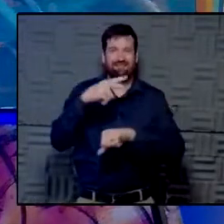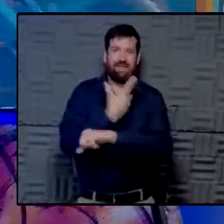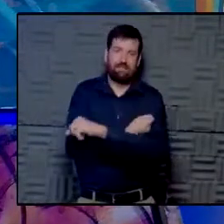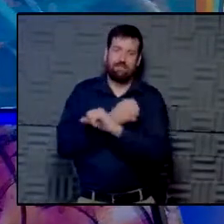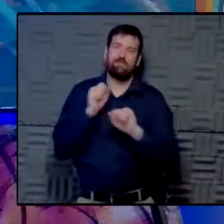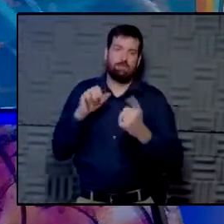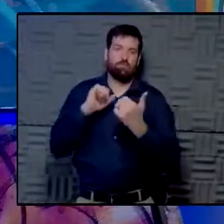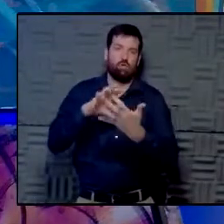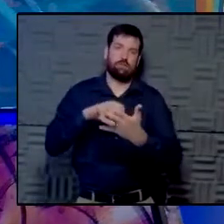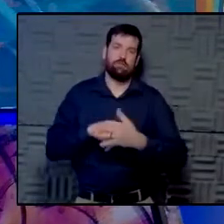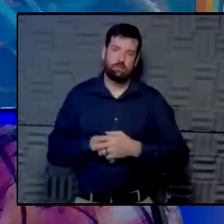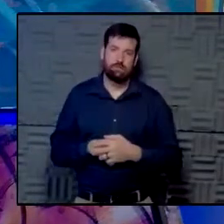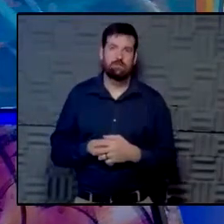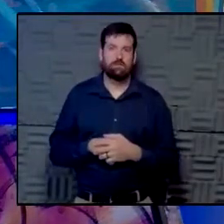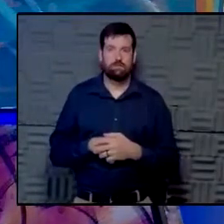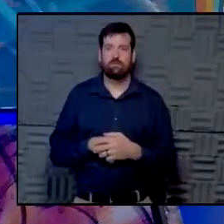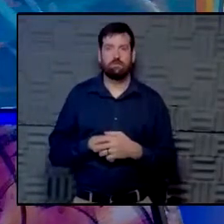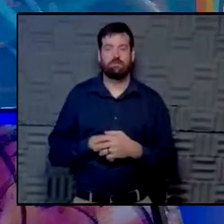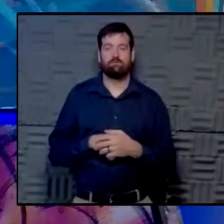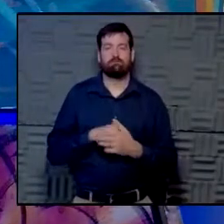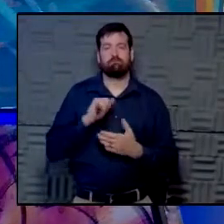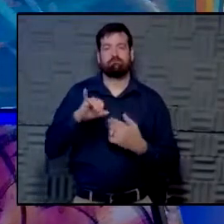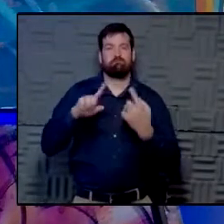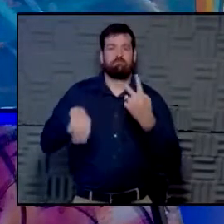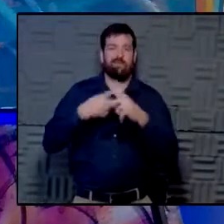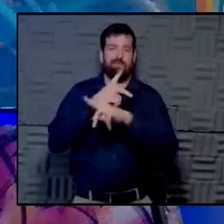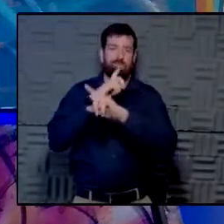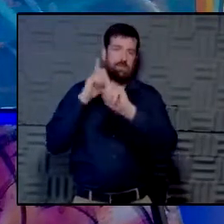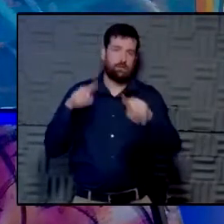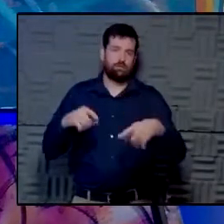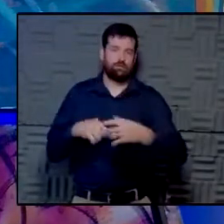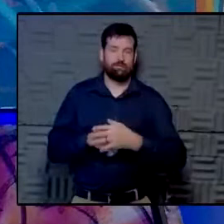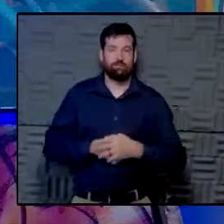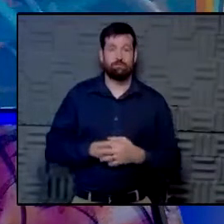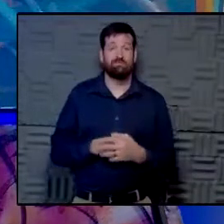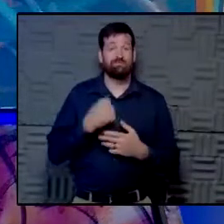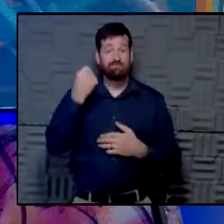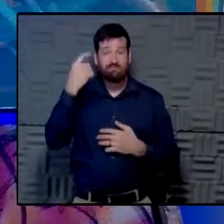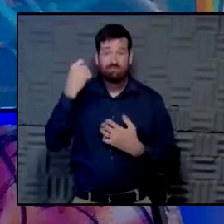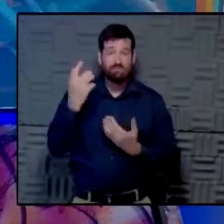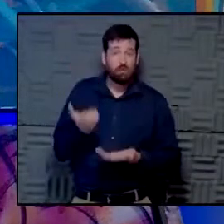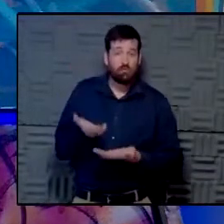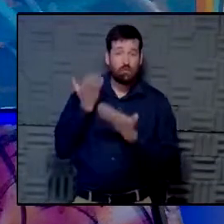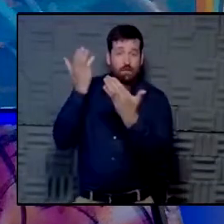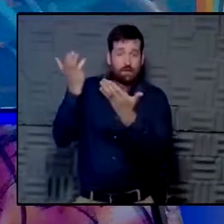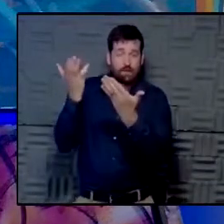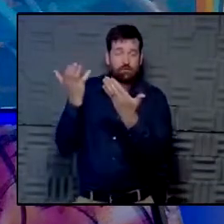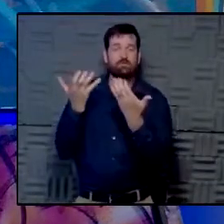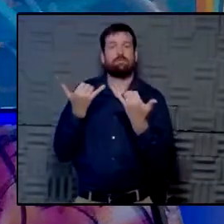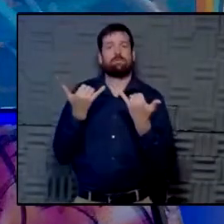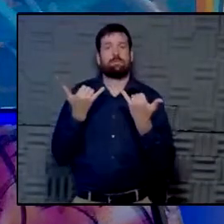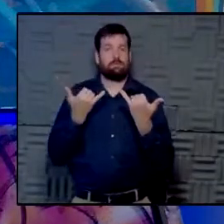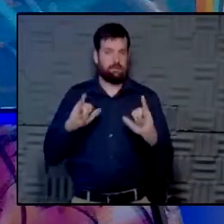those types of reactions and effects. But the recommendation is still to go